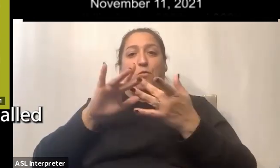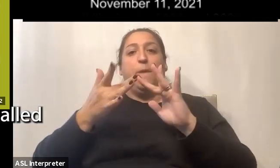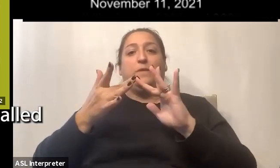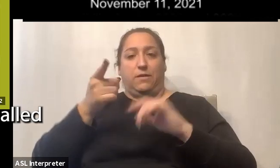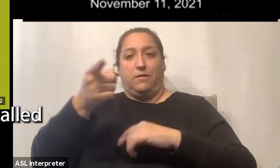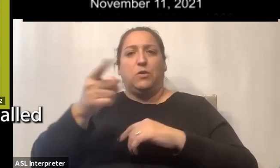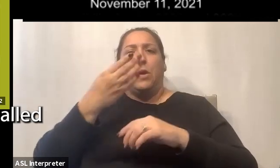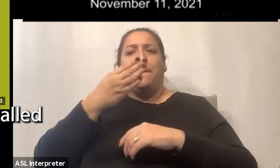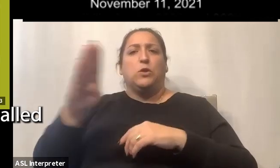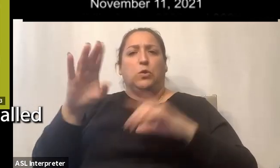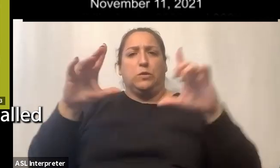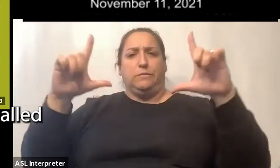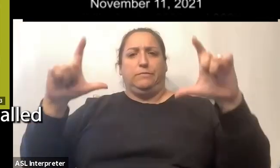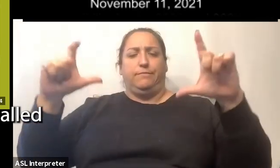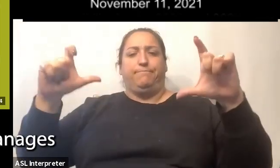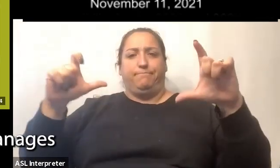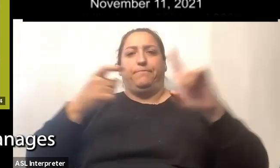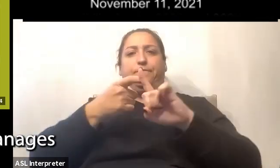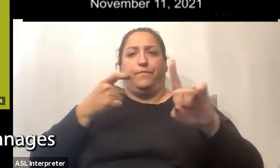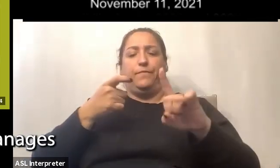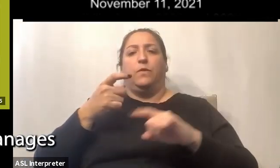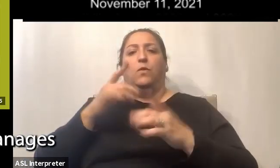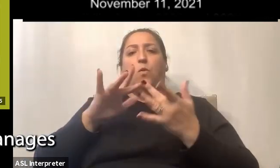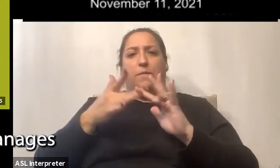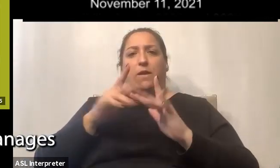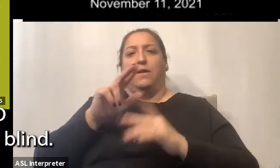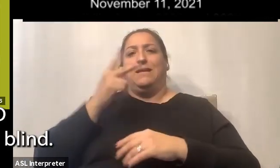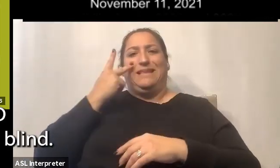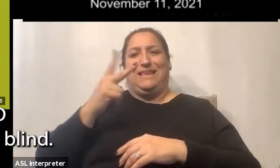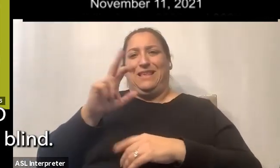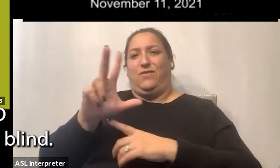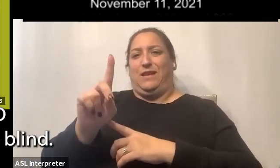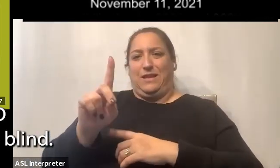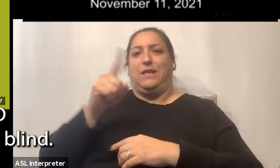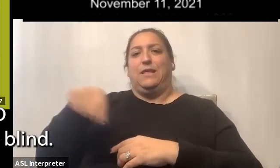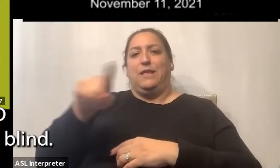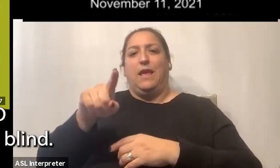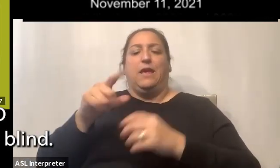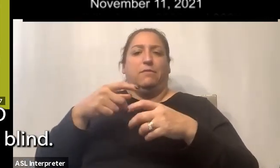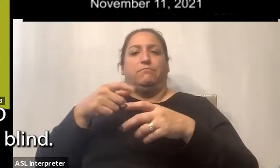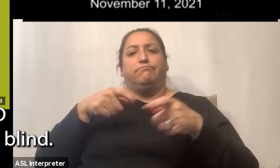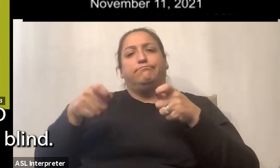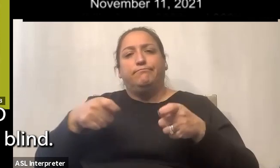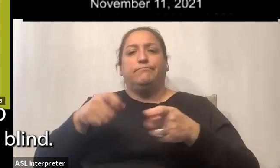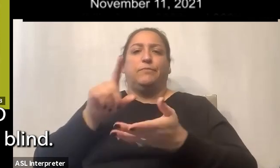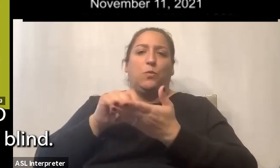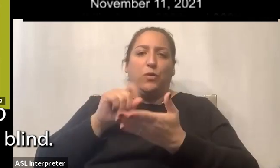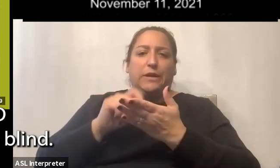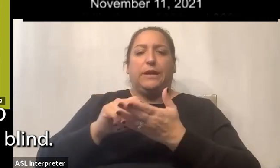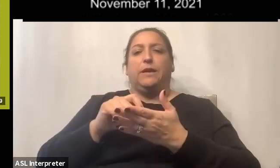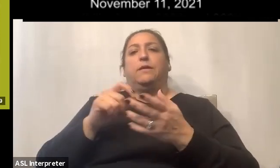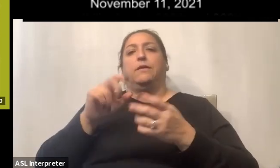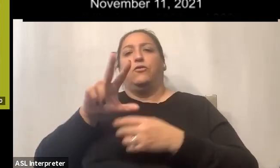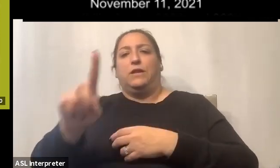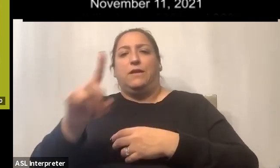blue screenshot on the website called C3D. It's a nonprofit organization that manages printing and distribution of 3D printed models for people who are